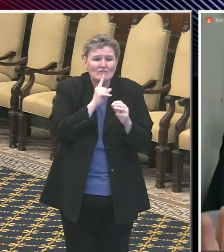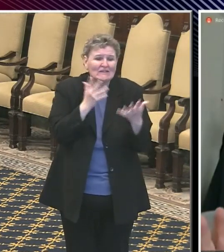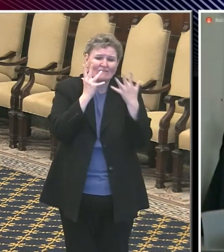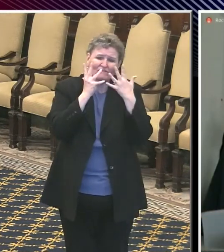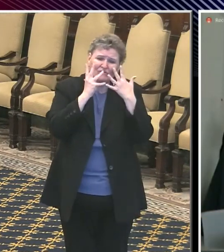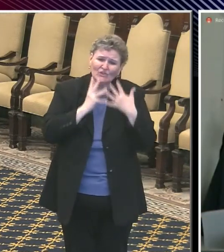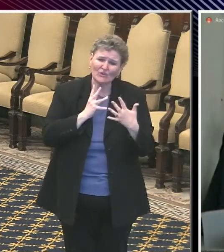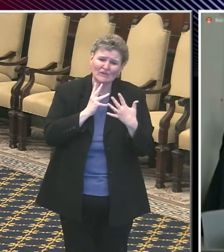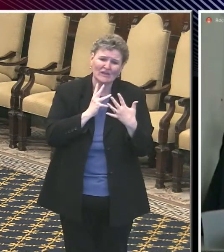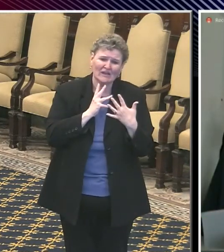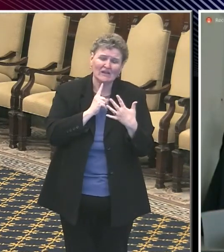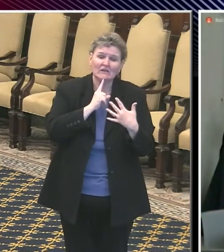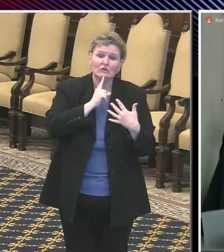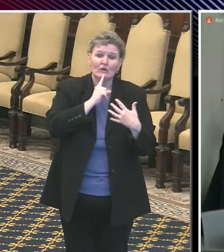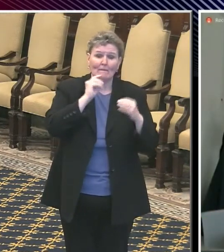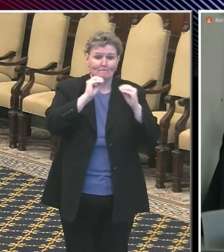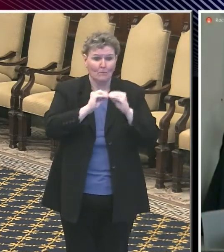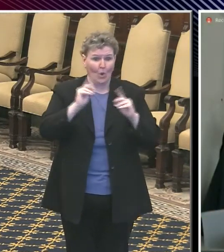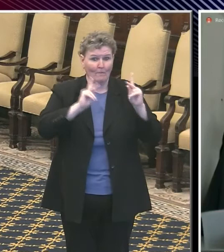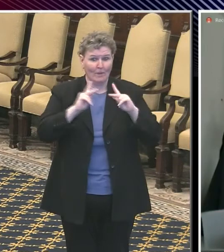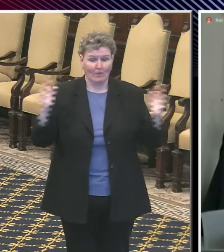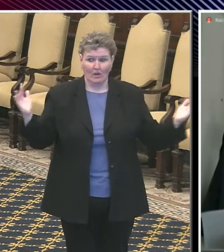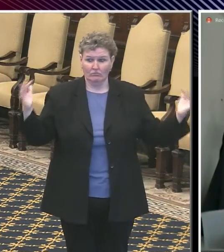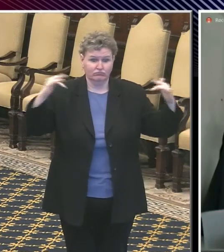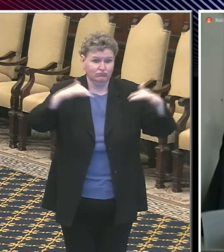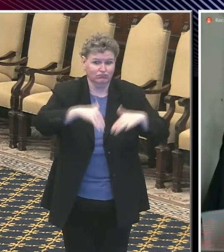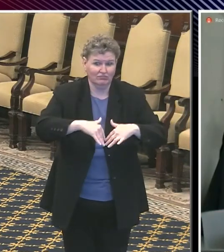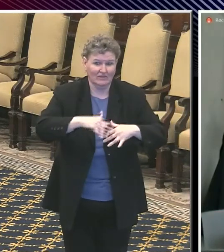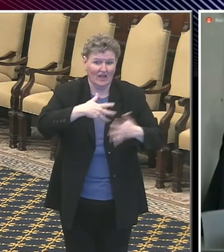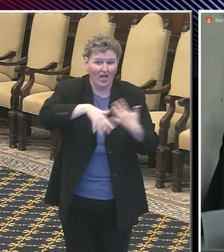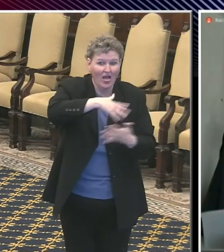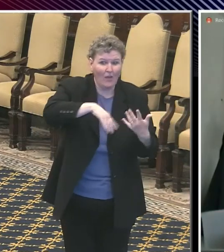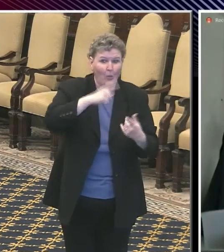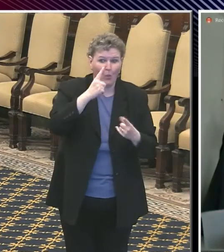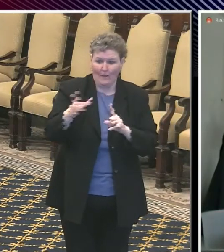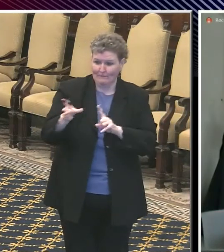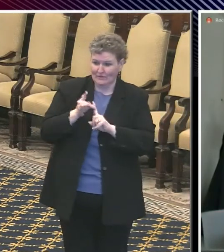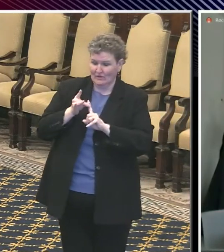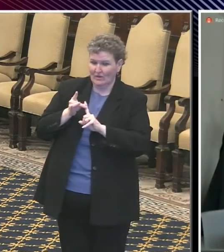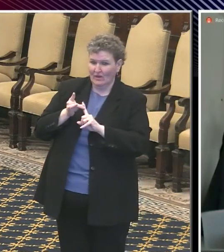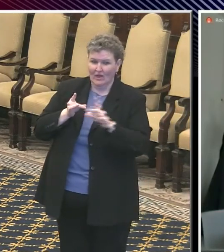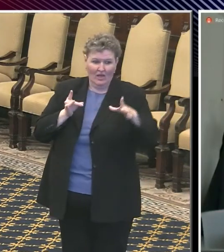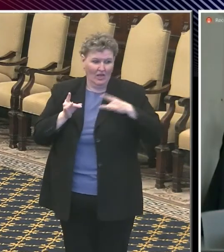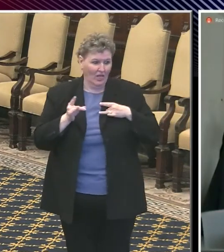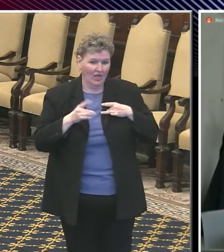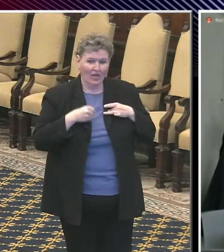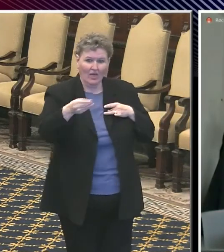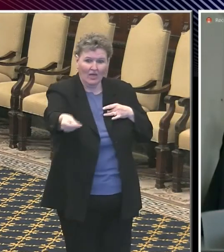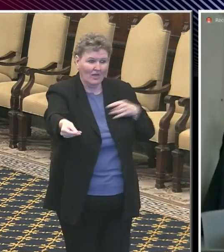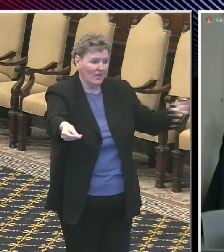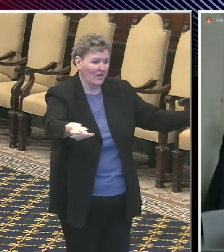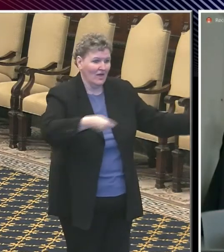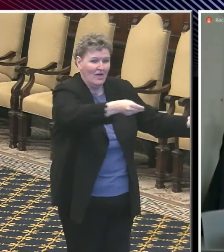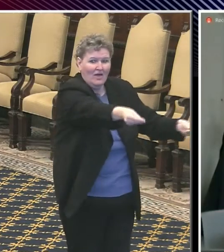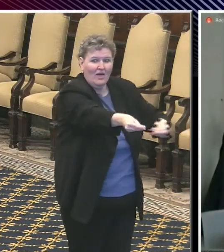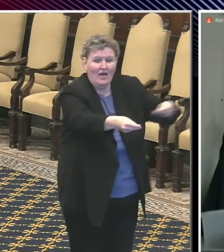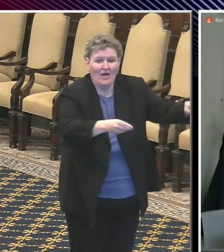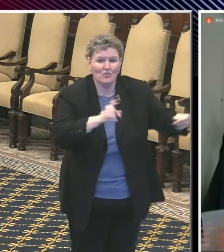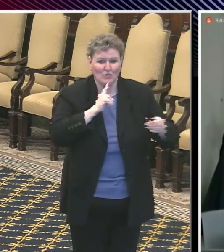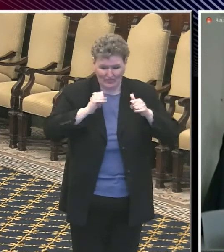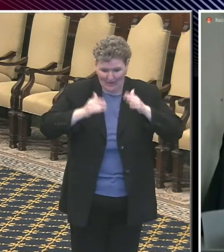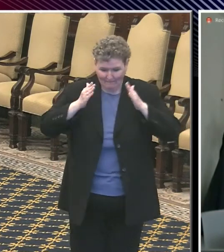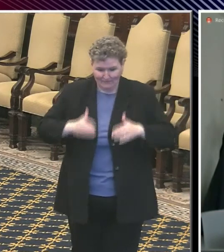yet, but we hope to have that with enough specificity that people will have a real sense of what they need to do and what they don't need to do. Excellent. And Dr.